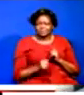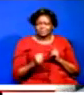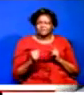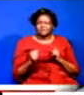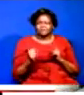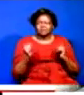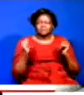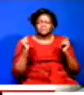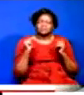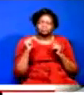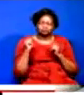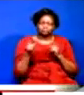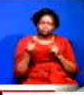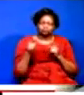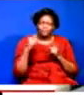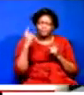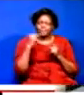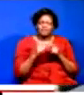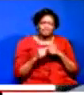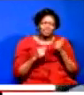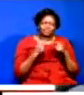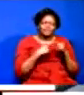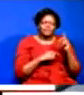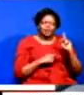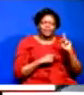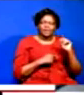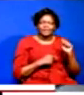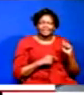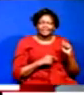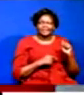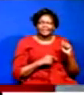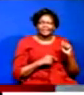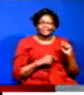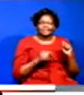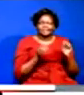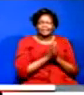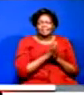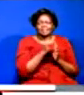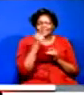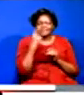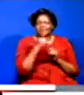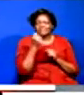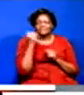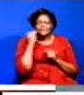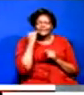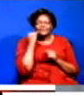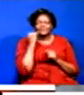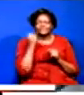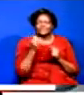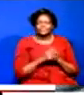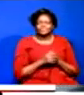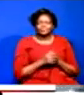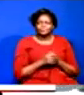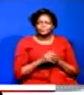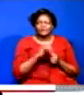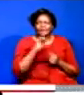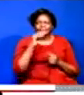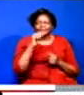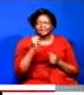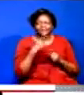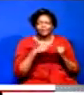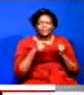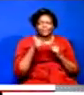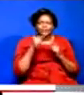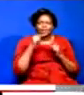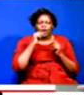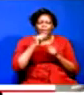lightweight category, Robert Wambugu of Nairobi A defeated Jabul Hussein from Siaya on points. Elisha Omondi from Homa Bay